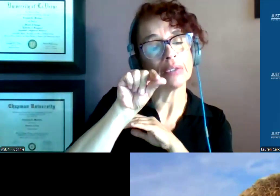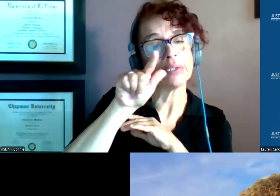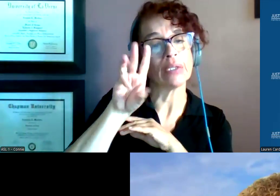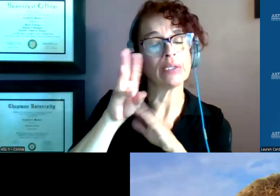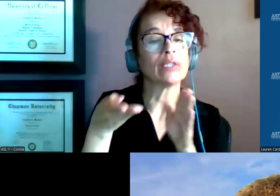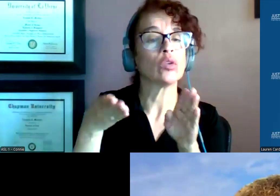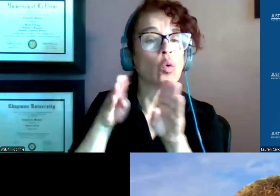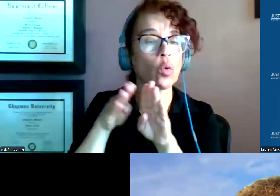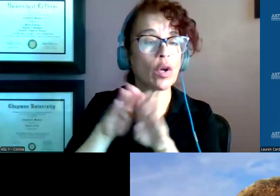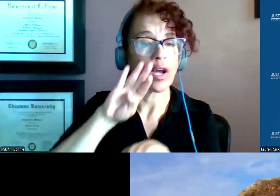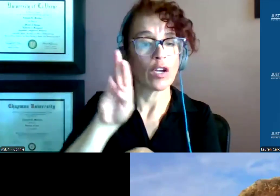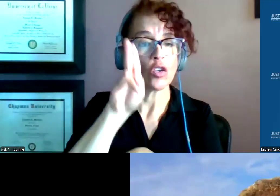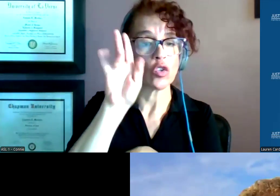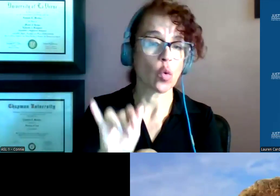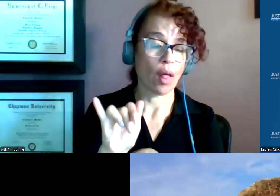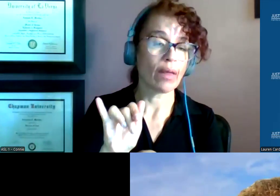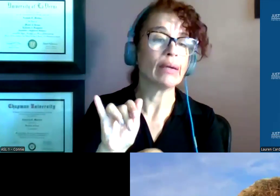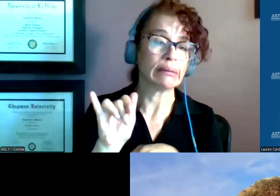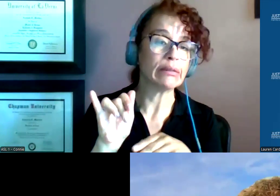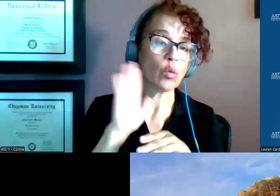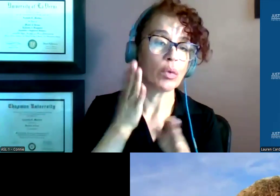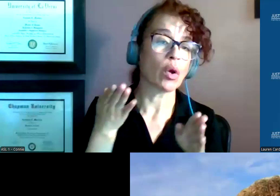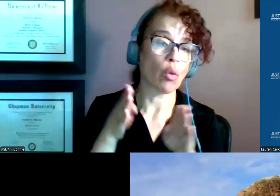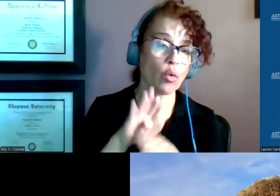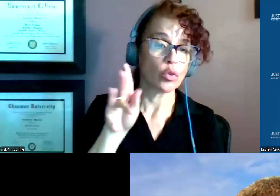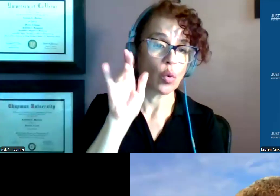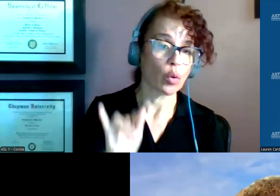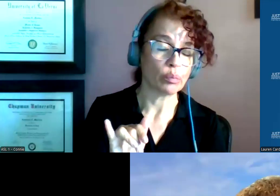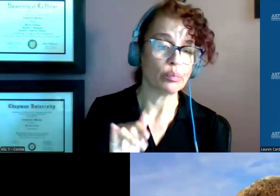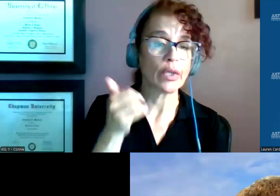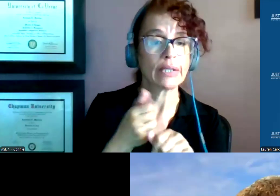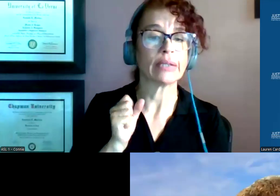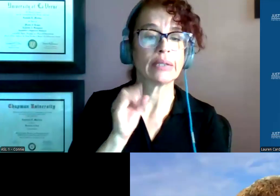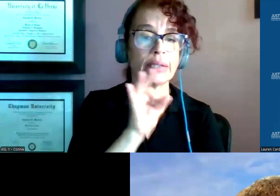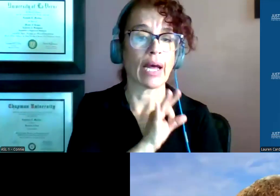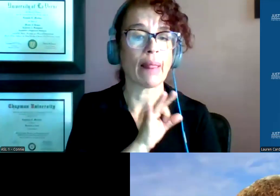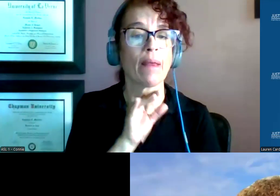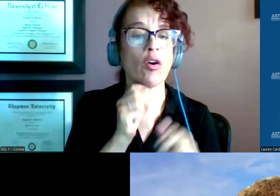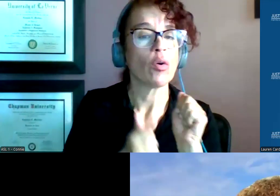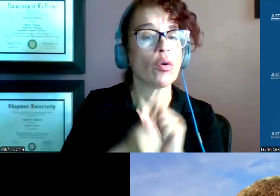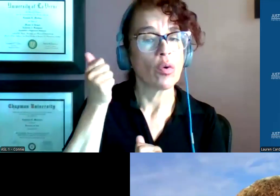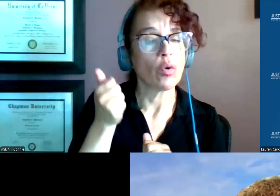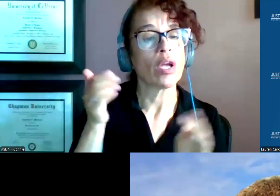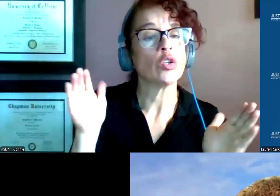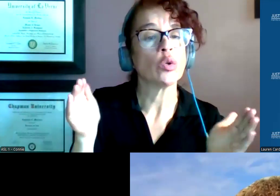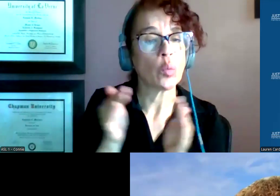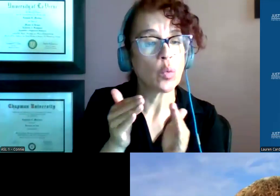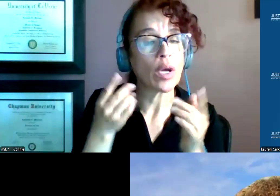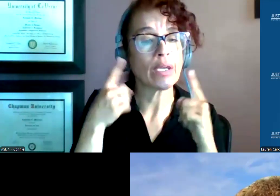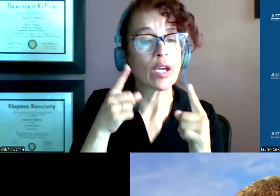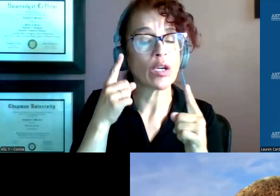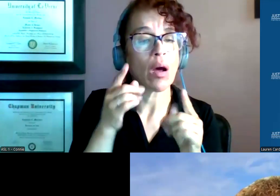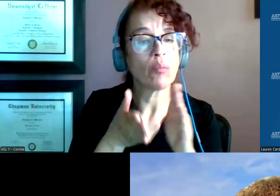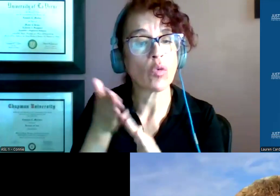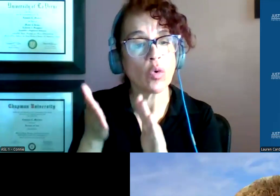close in July, so for us next month. HDAP, as most people know, has a small ongoing